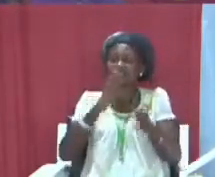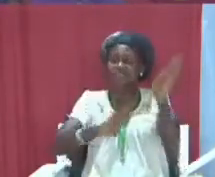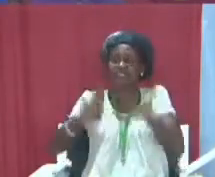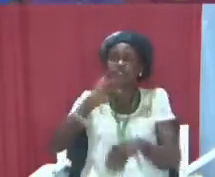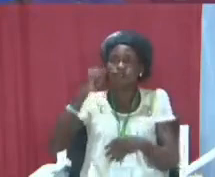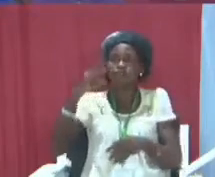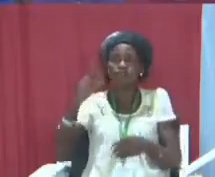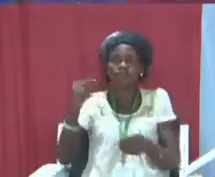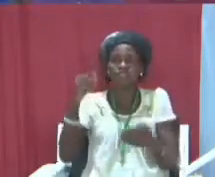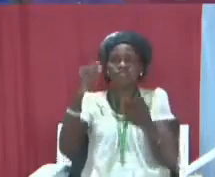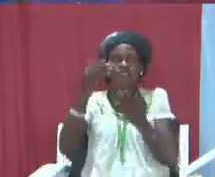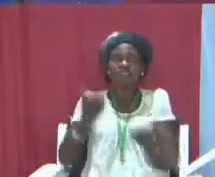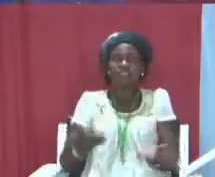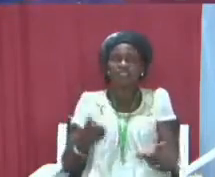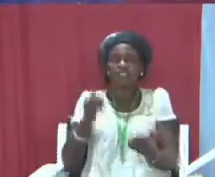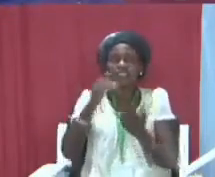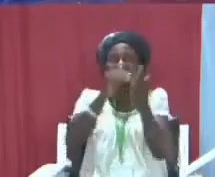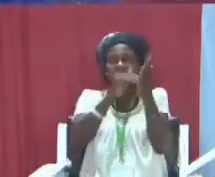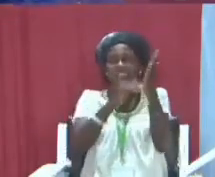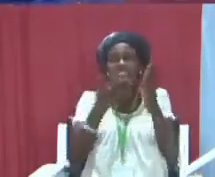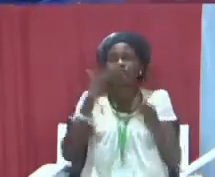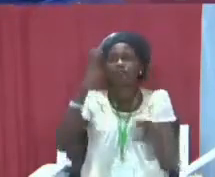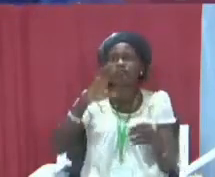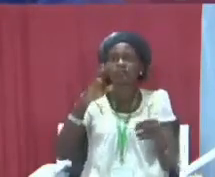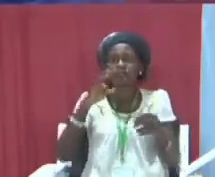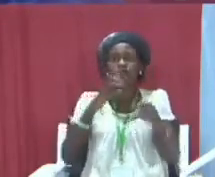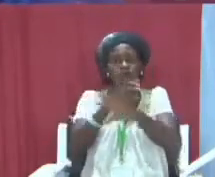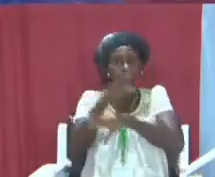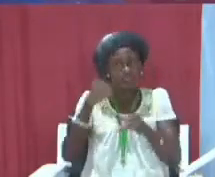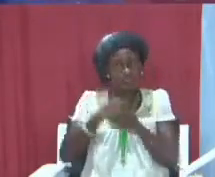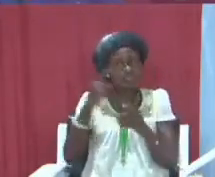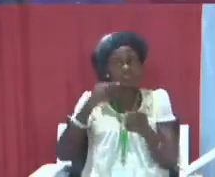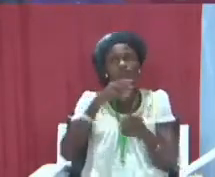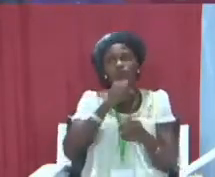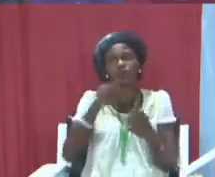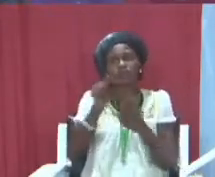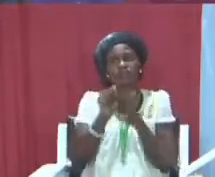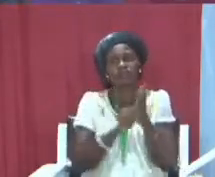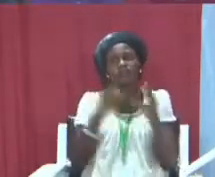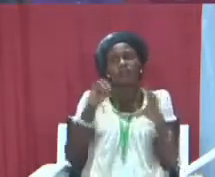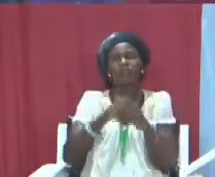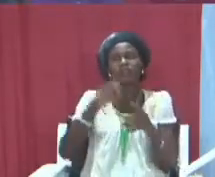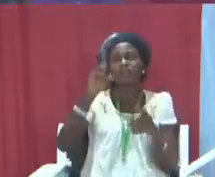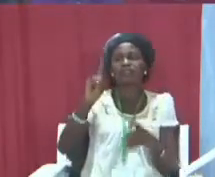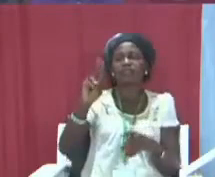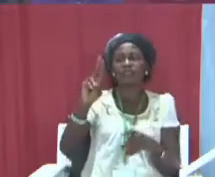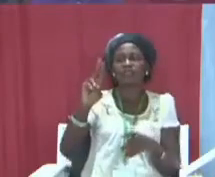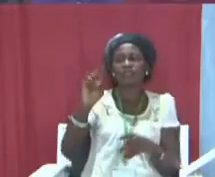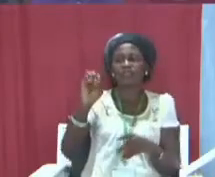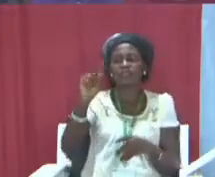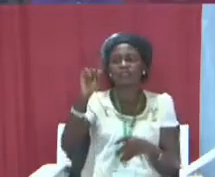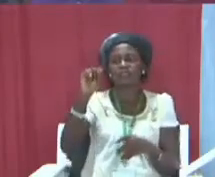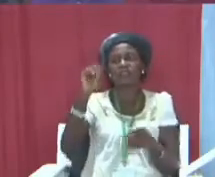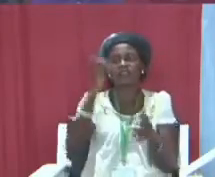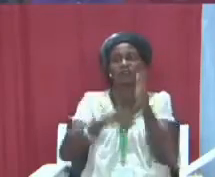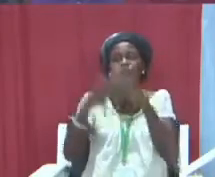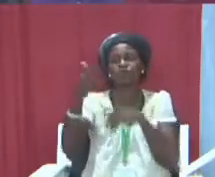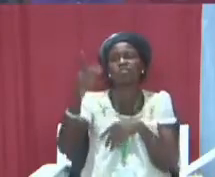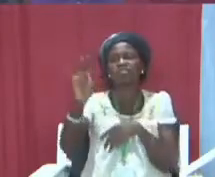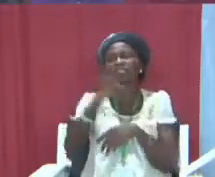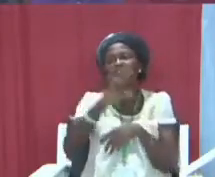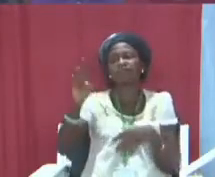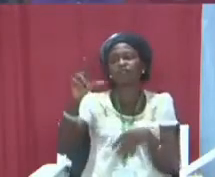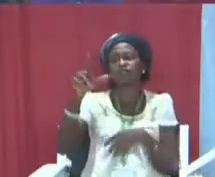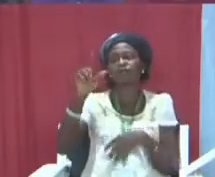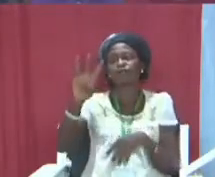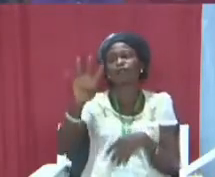of the listed curses in the Old Testament. In Deuteronomy chapter 28, verse 45